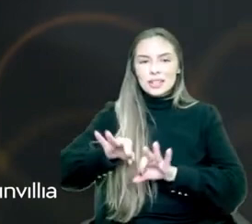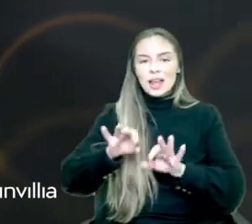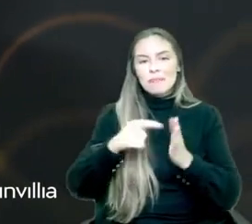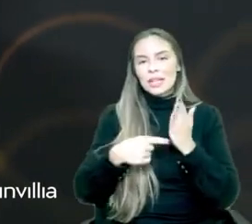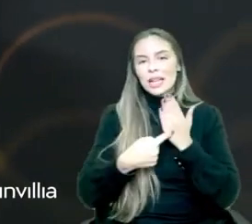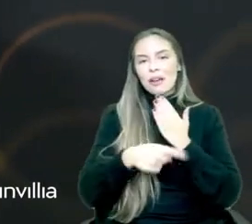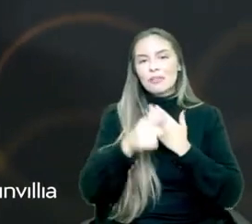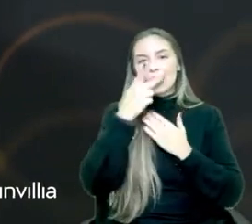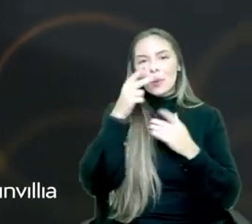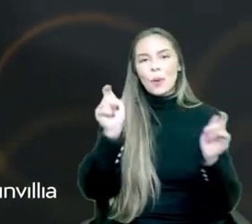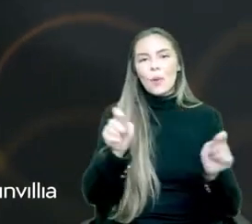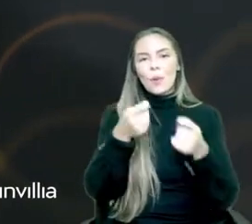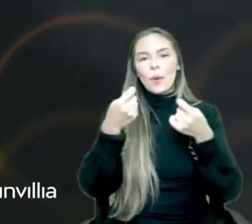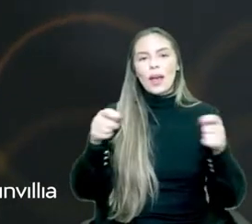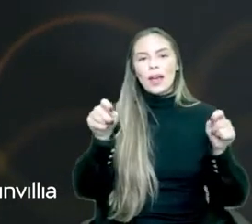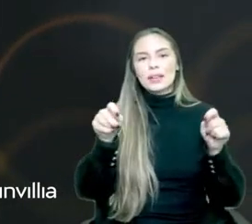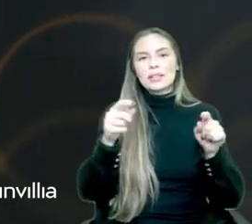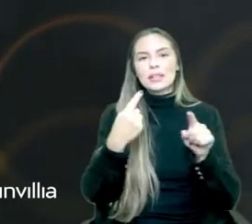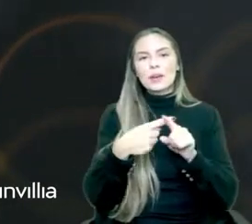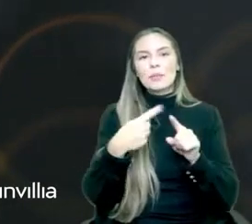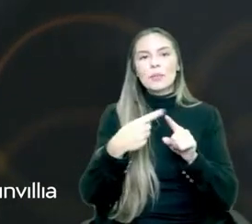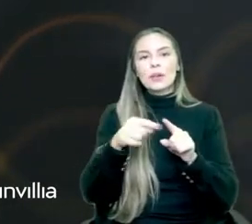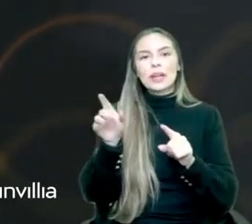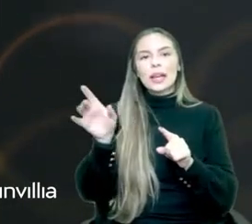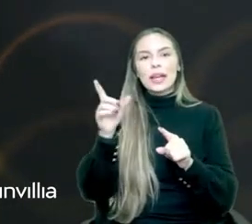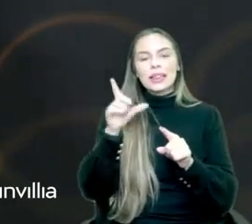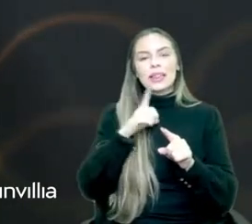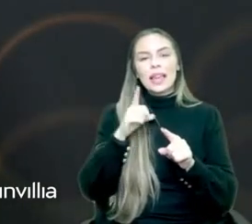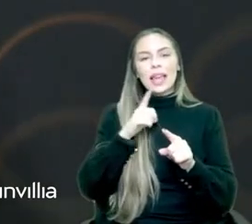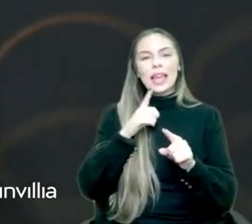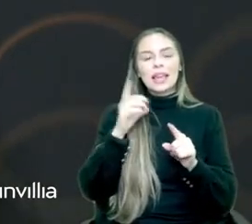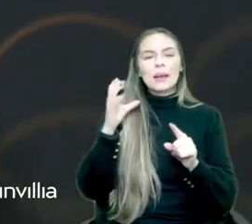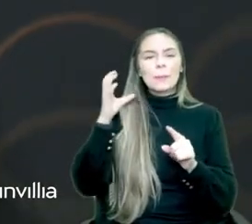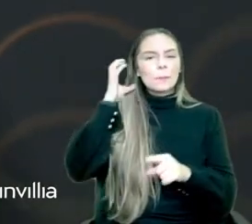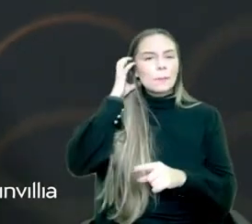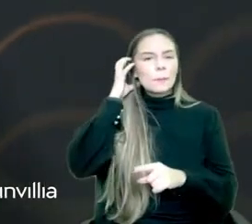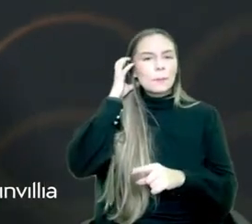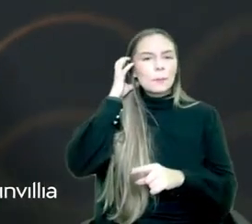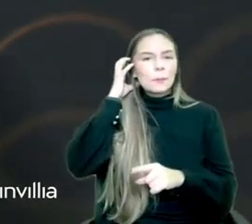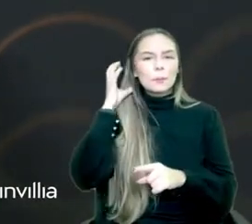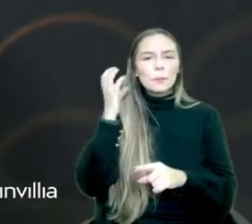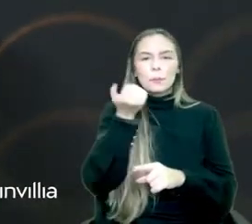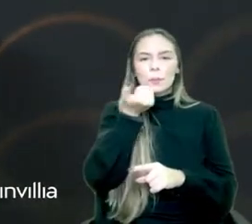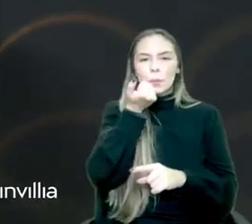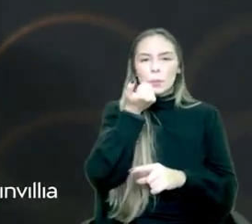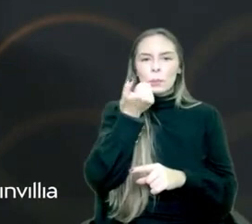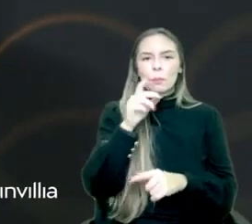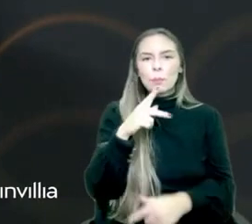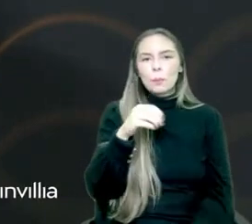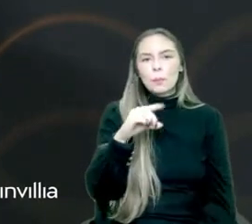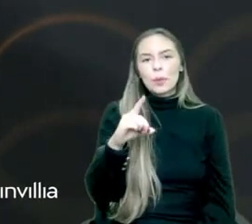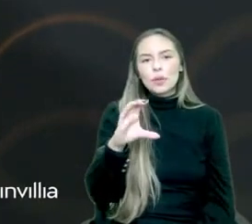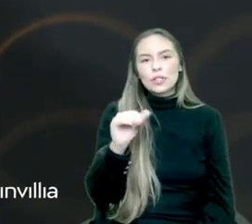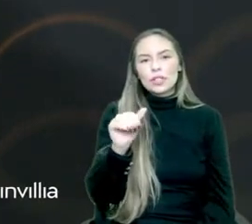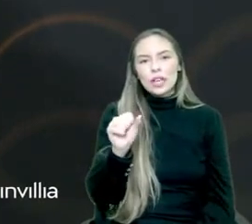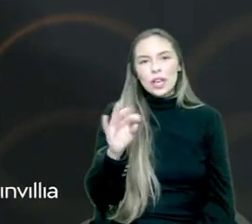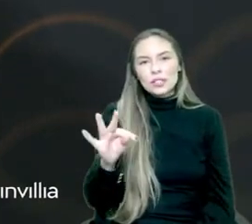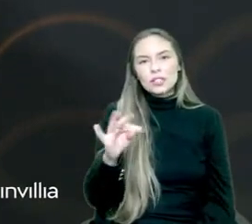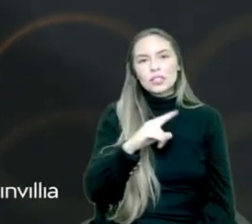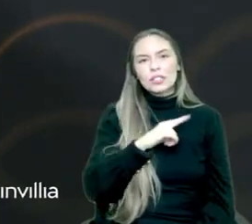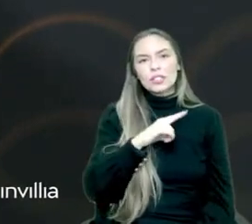has listened to my podcasts, I apologize, I repeat this one a few times, but you do not want to mow your grass with a